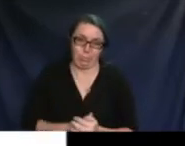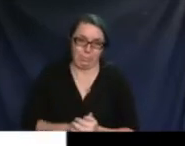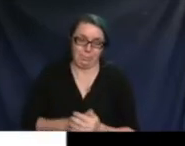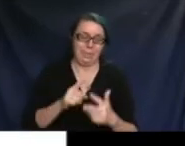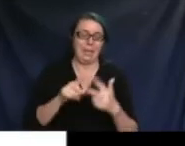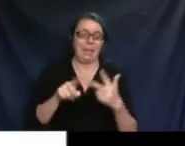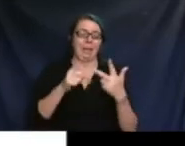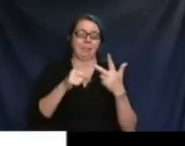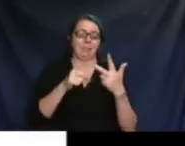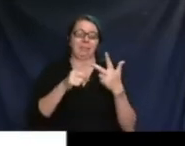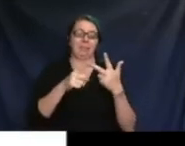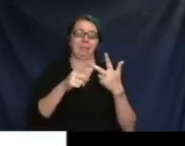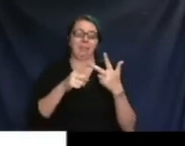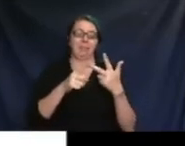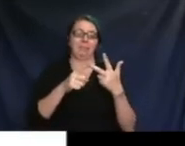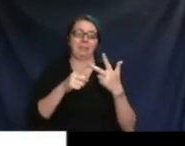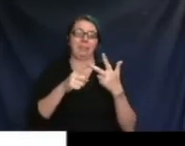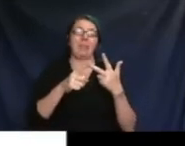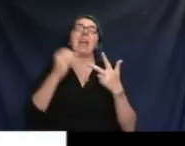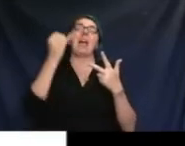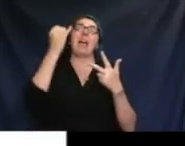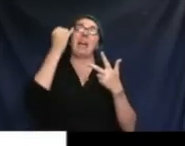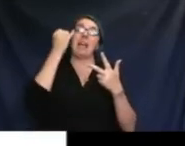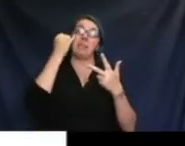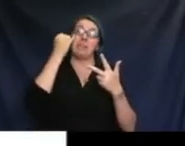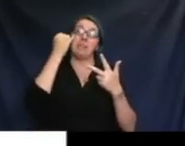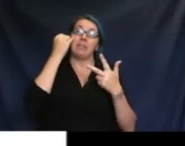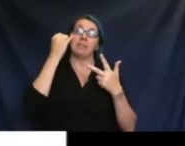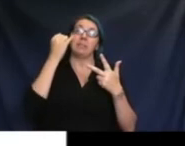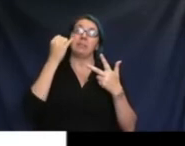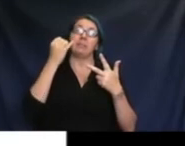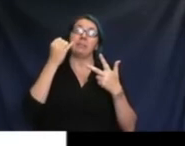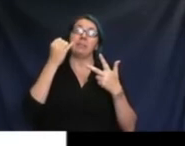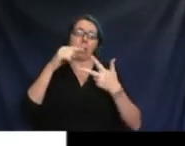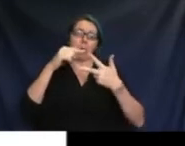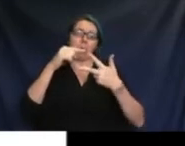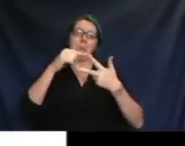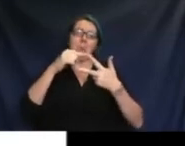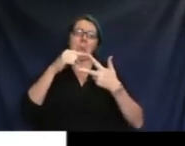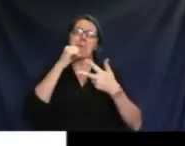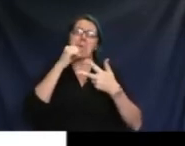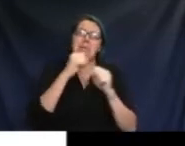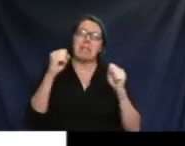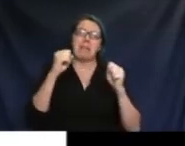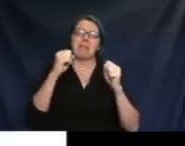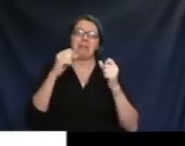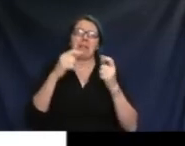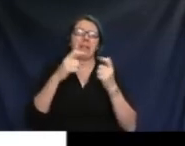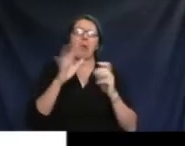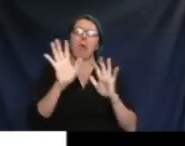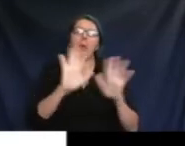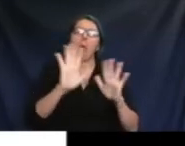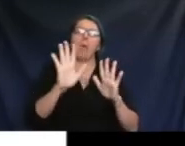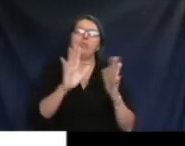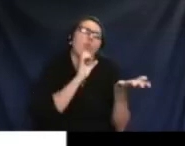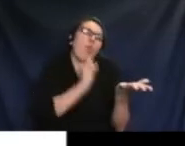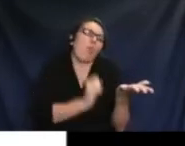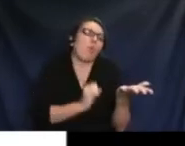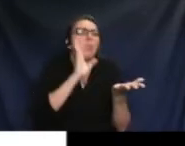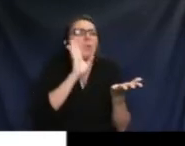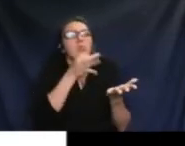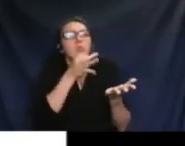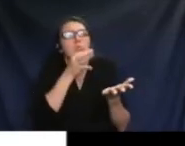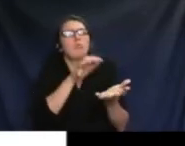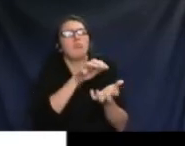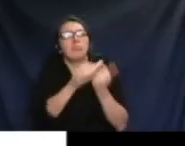is not kind of contaminated and is actually with appropriate precautions safe for people to be in, then that is possible if